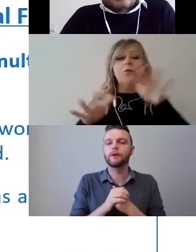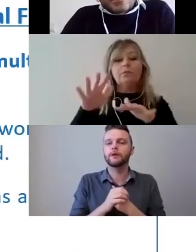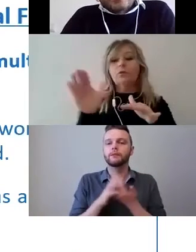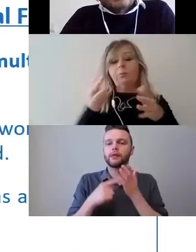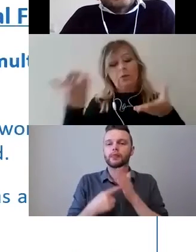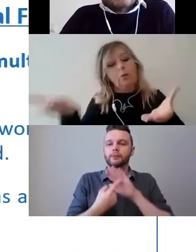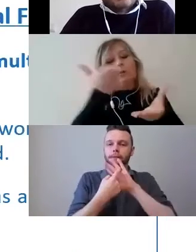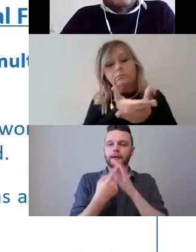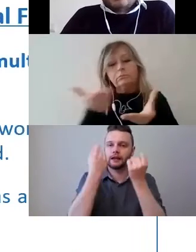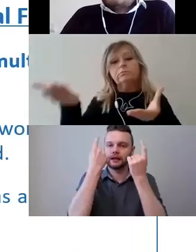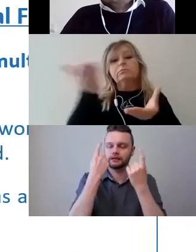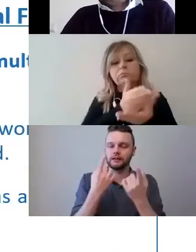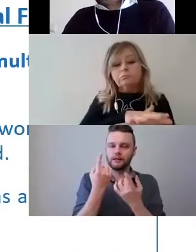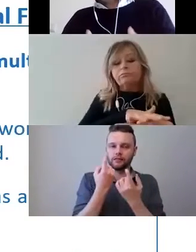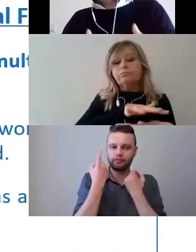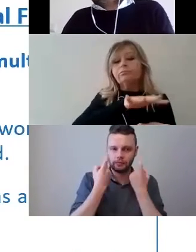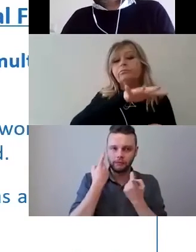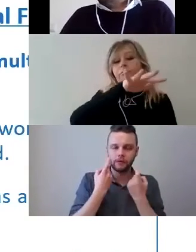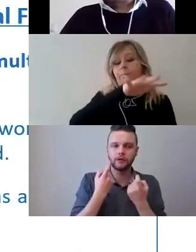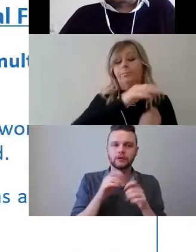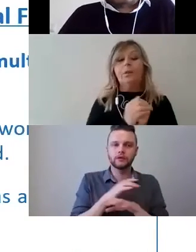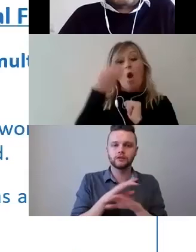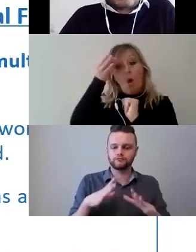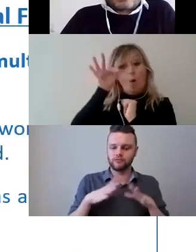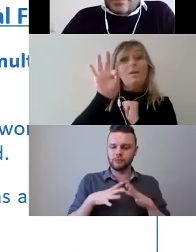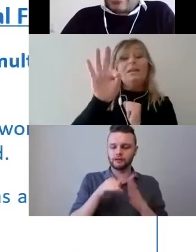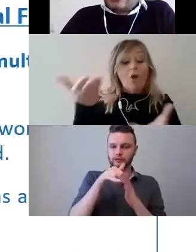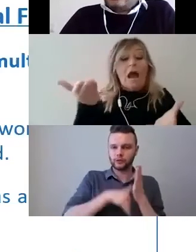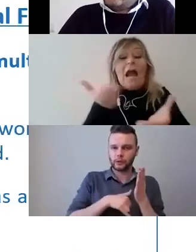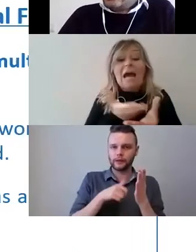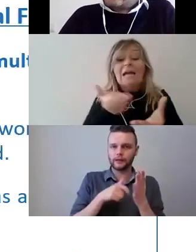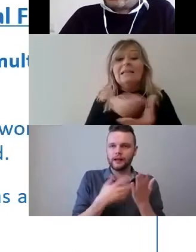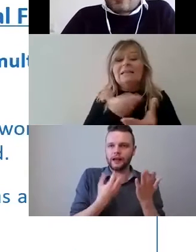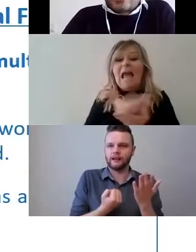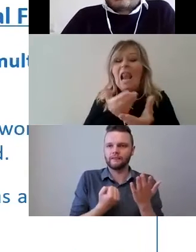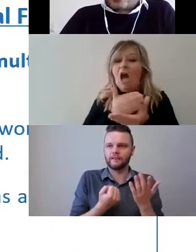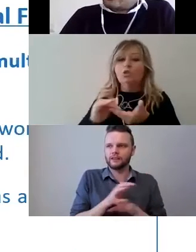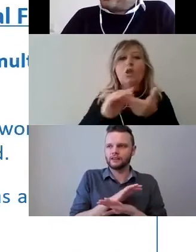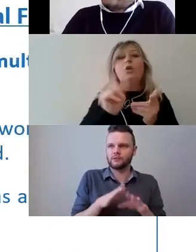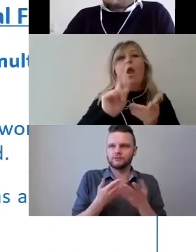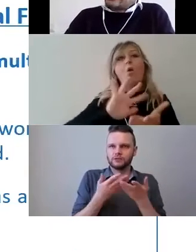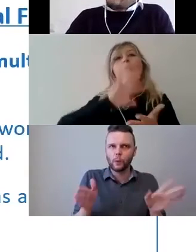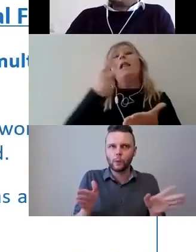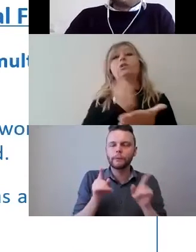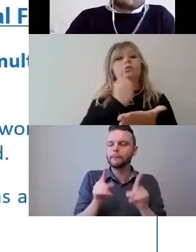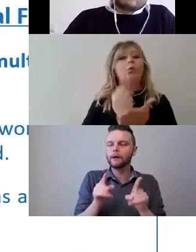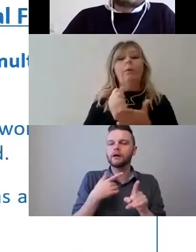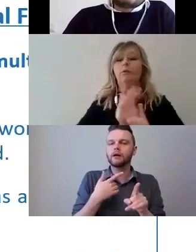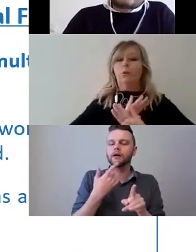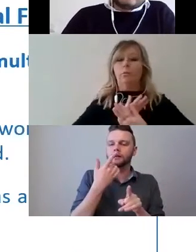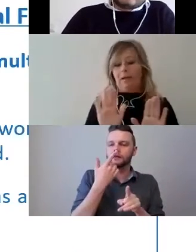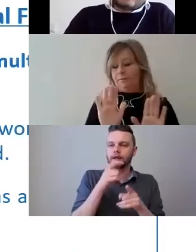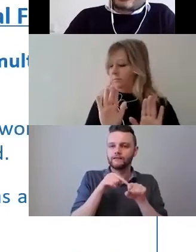cartella sociale is not to prepare a document that doesn't have any scope, but it's a document that can